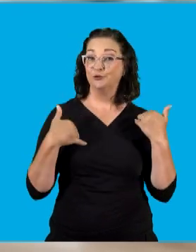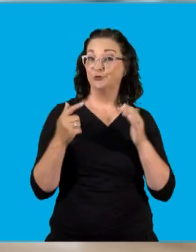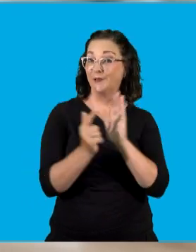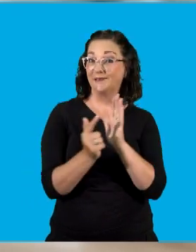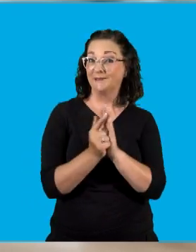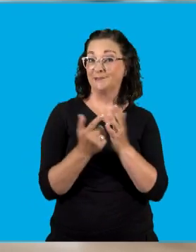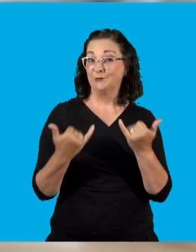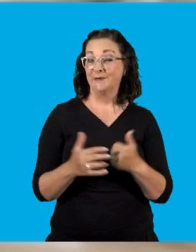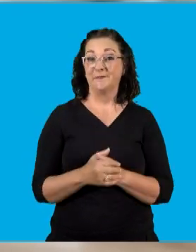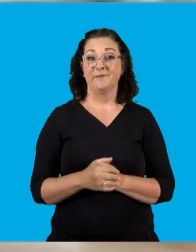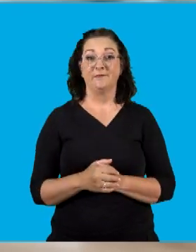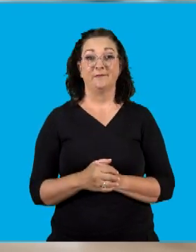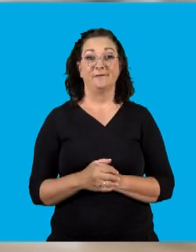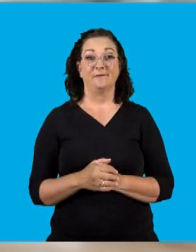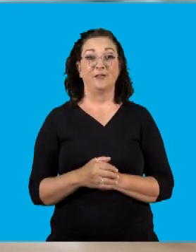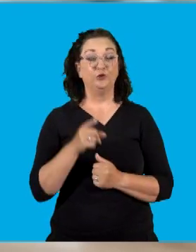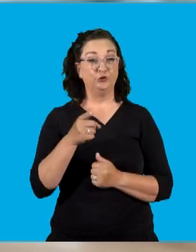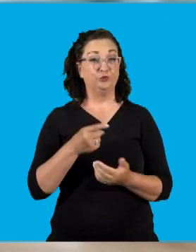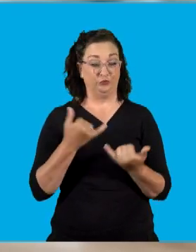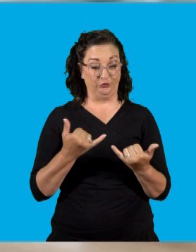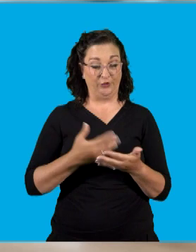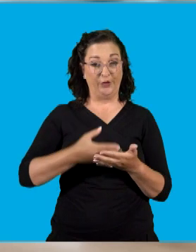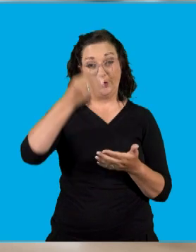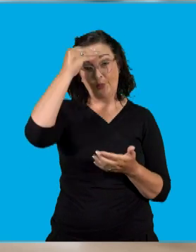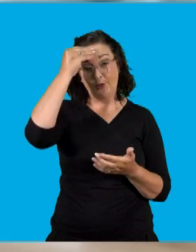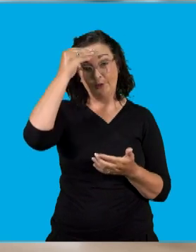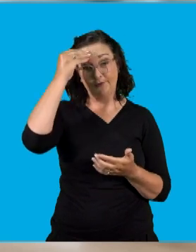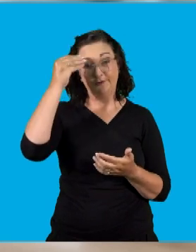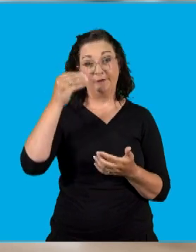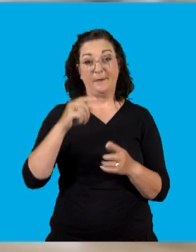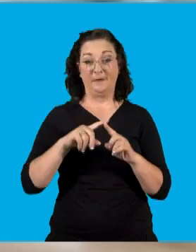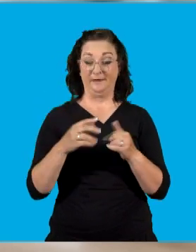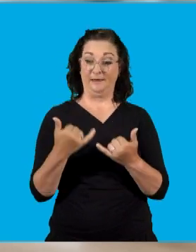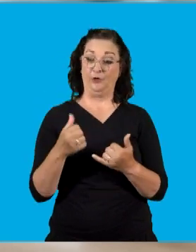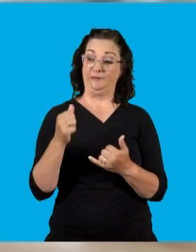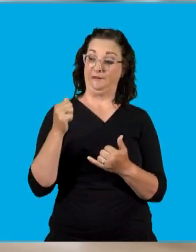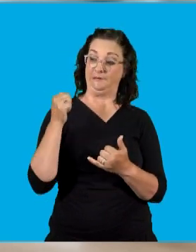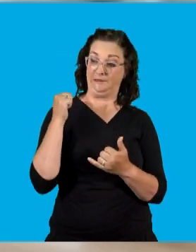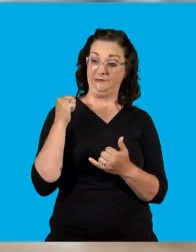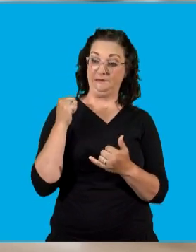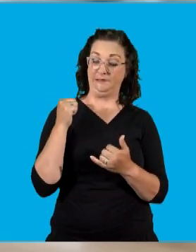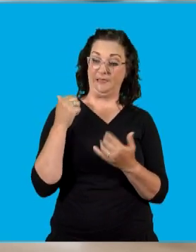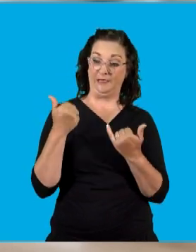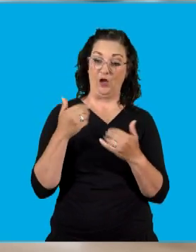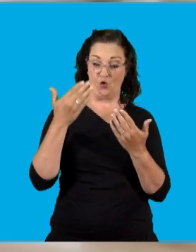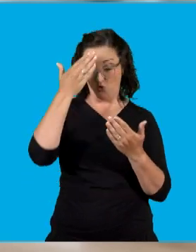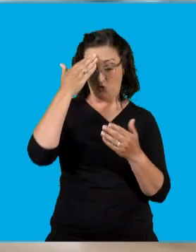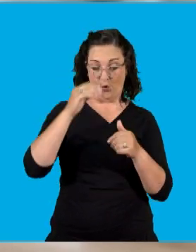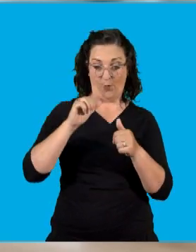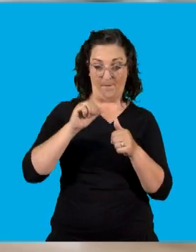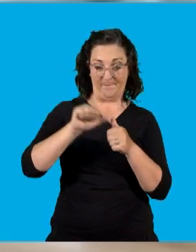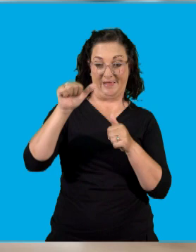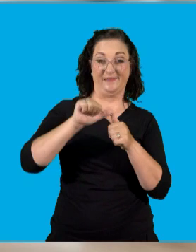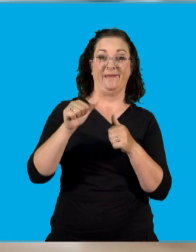was fruitful, and you need to know that what you learned today does not nullify yesterday, but surely it does make